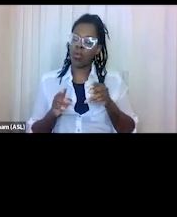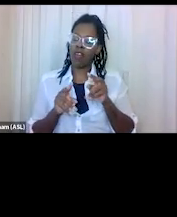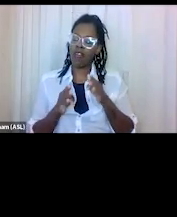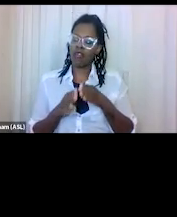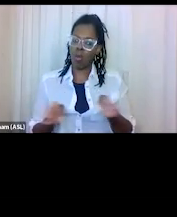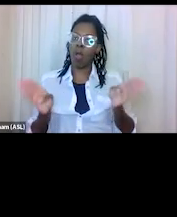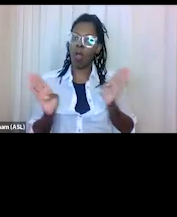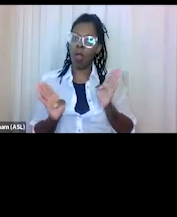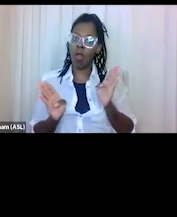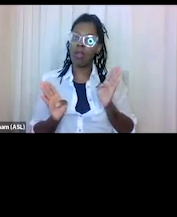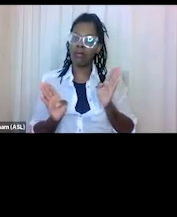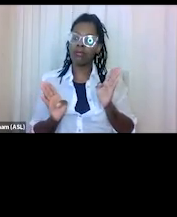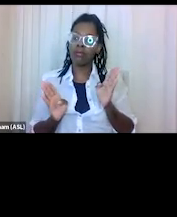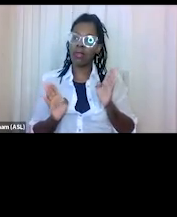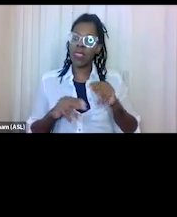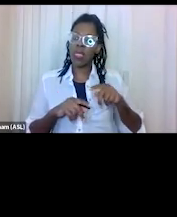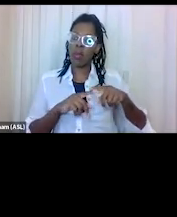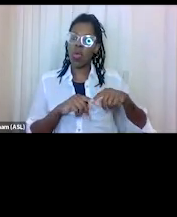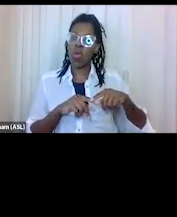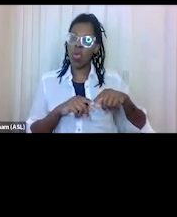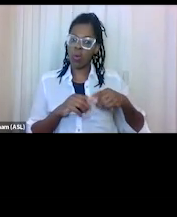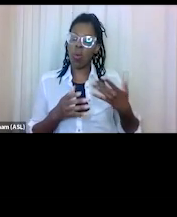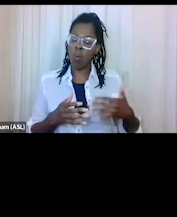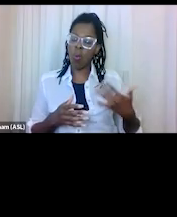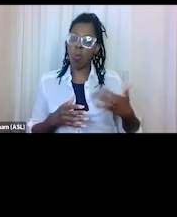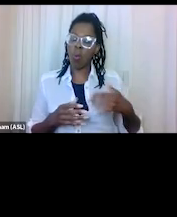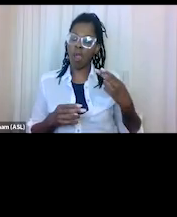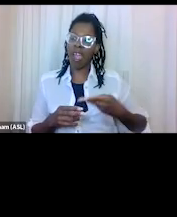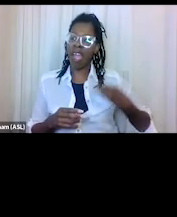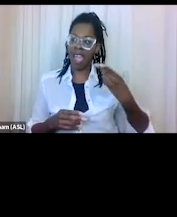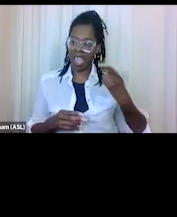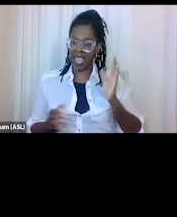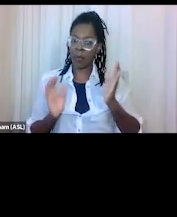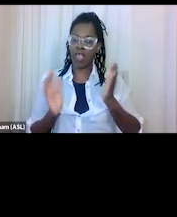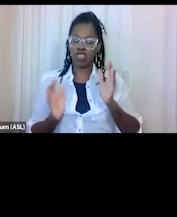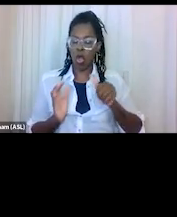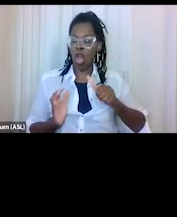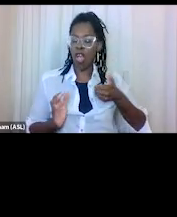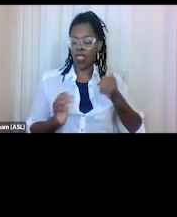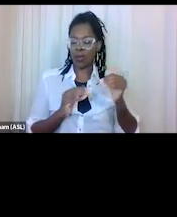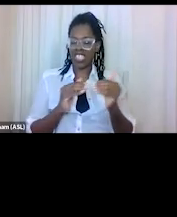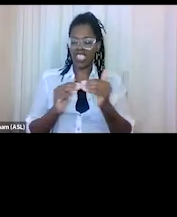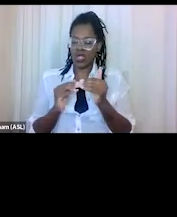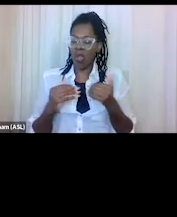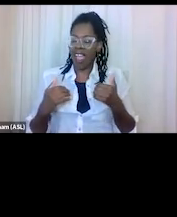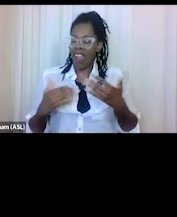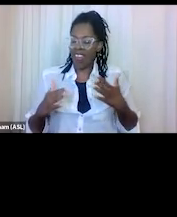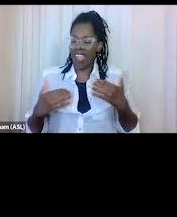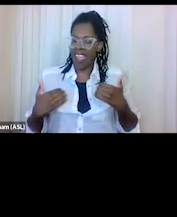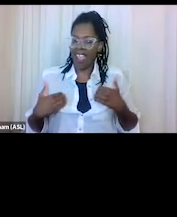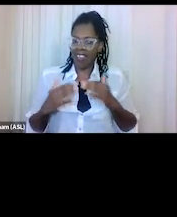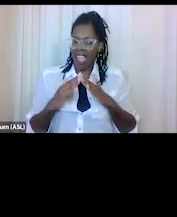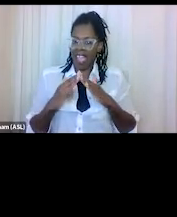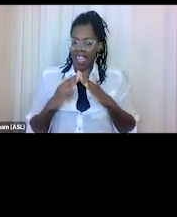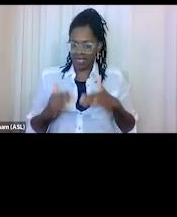symptomology much higher in youth and young adults experiencing homelessness relative to their housed peers. And the longer the duration